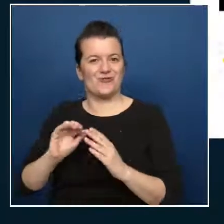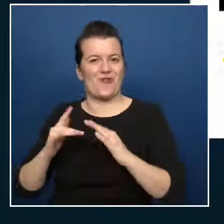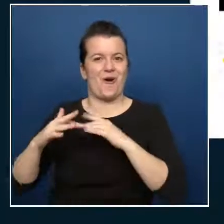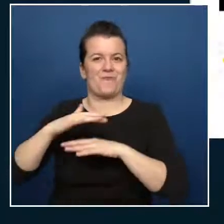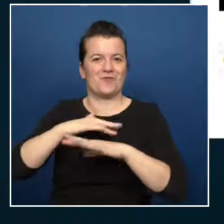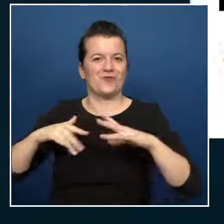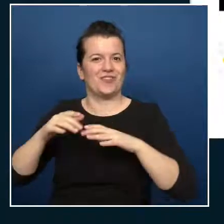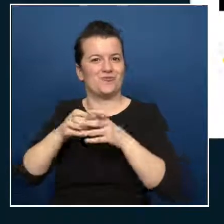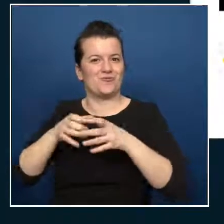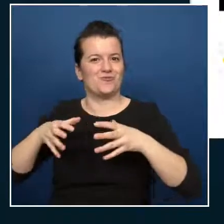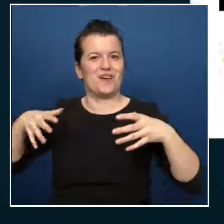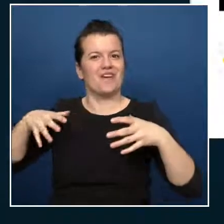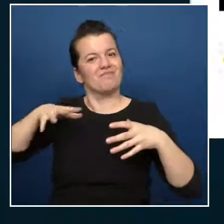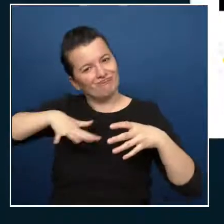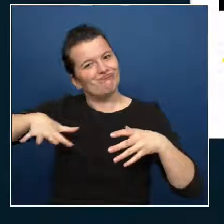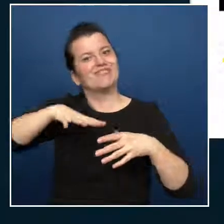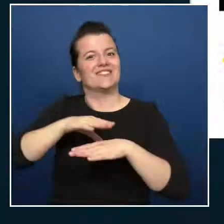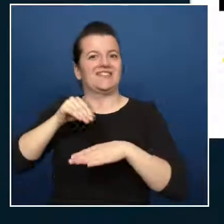free time, I